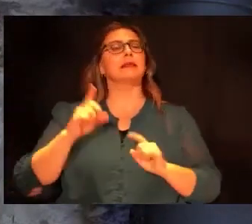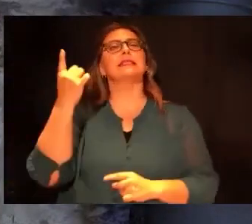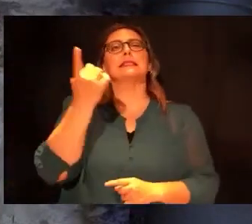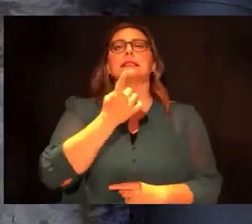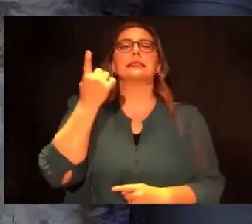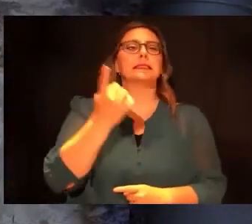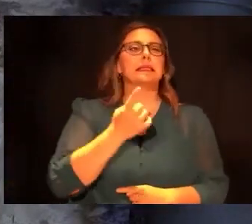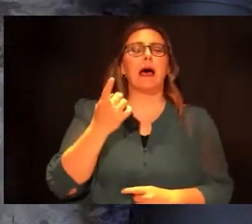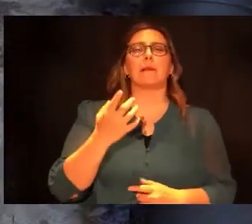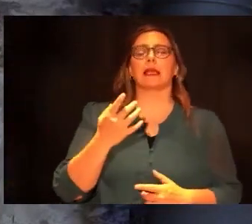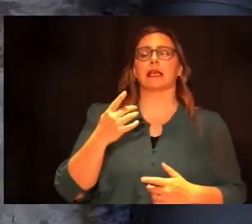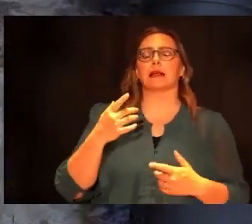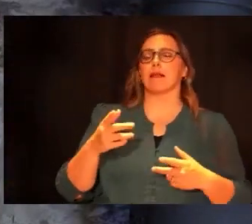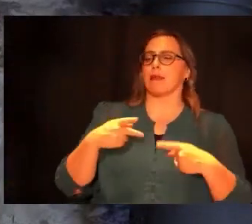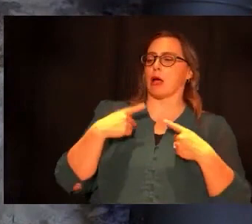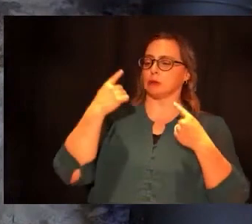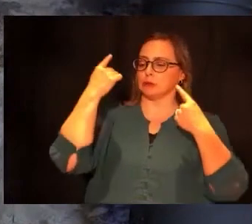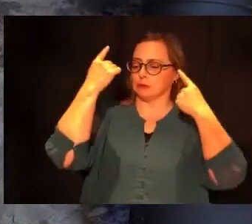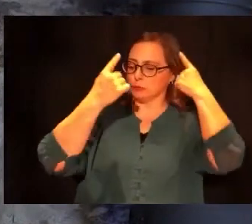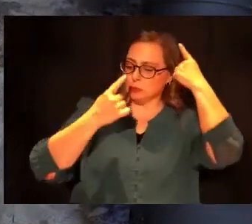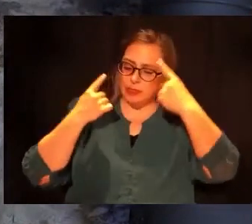the pensiveness of